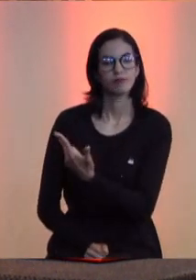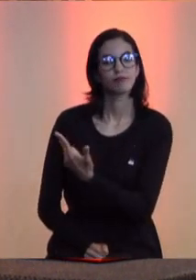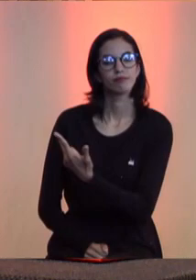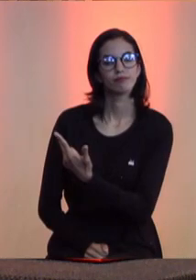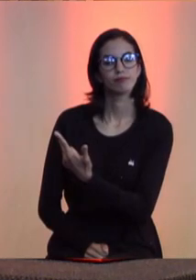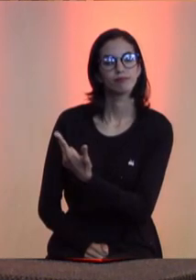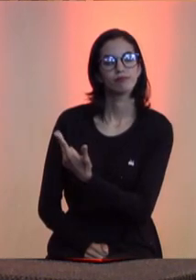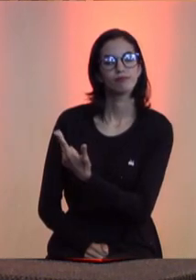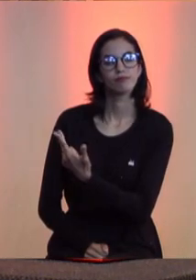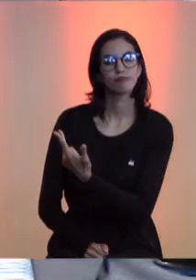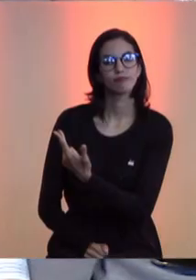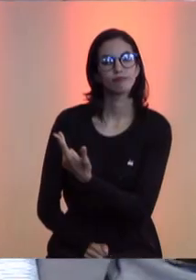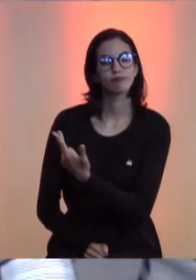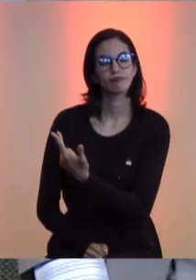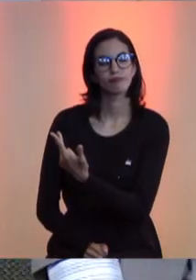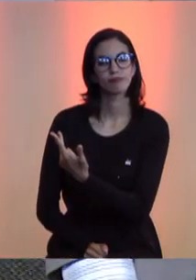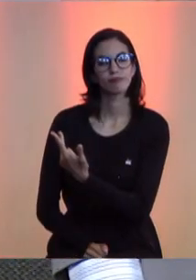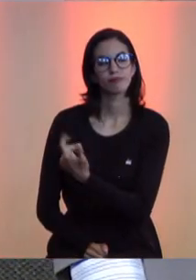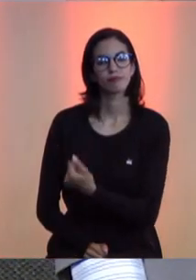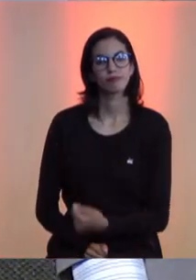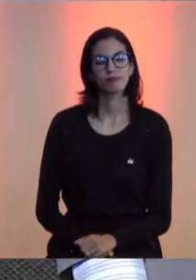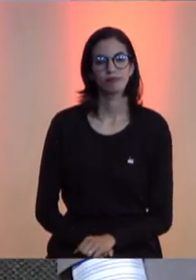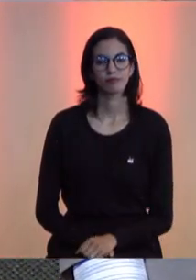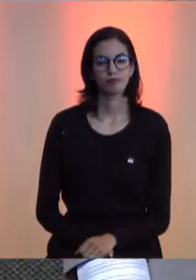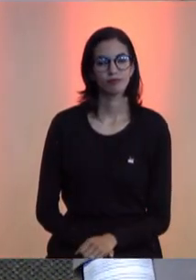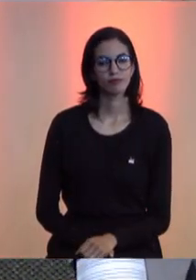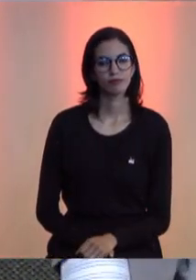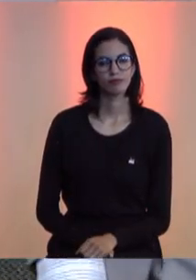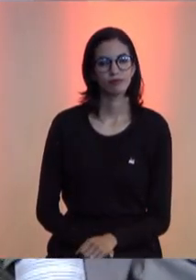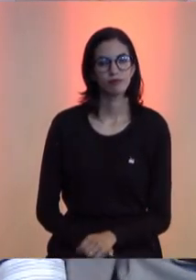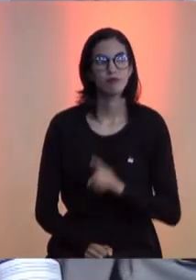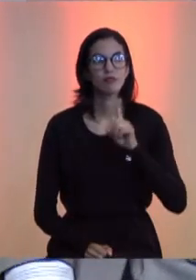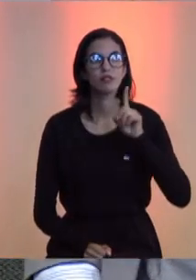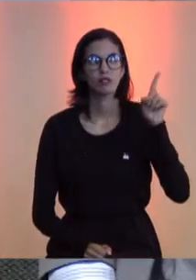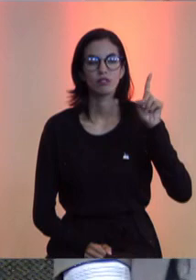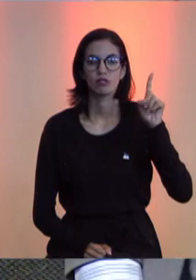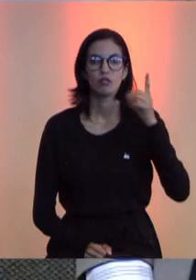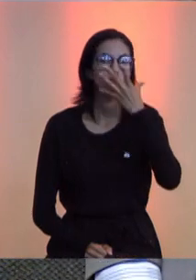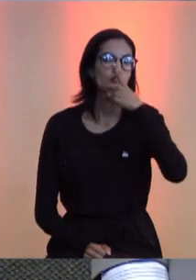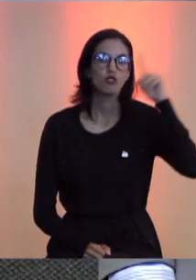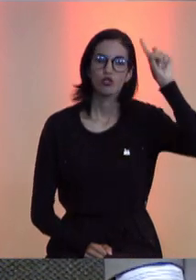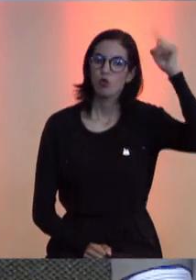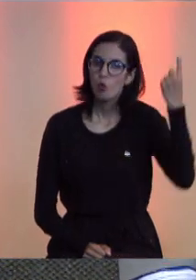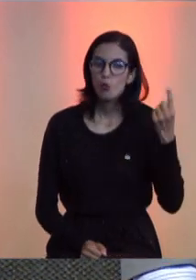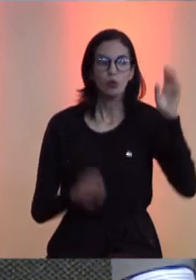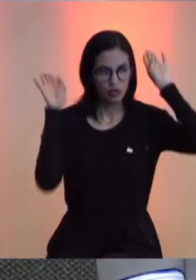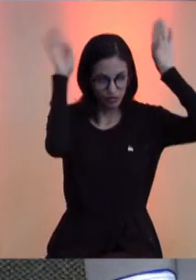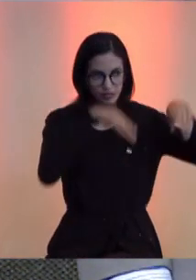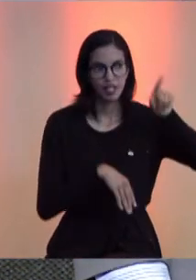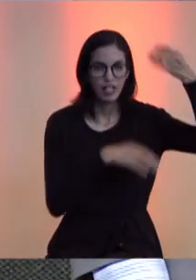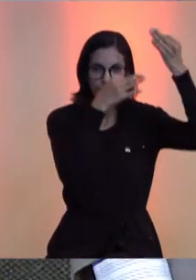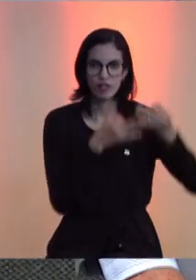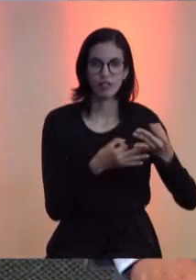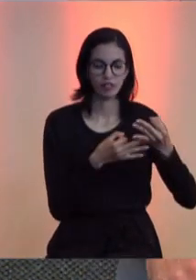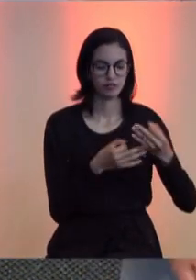Abednego. We worship only one true God. Adoramos solamente a un Dios verdadero. The God